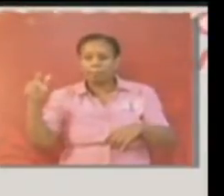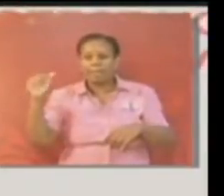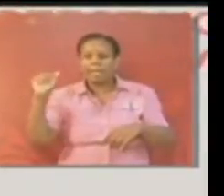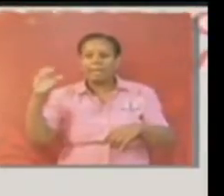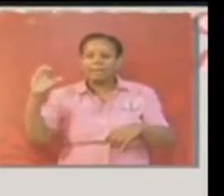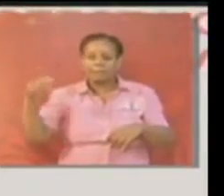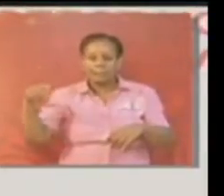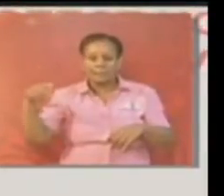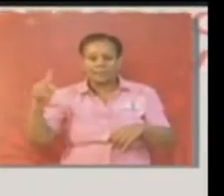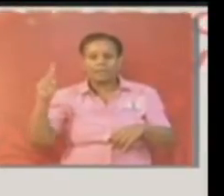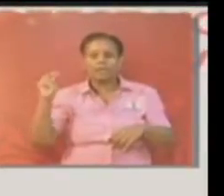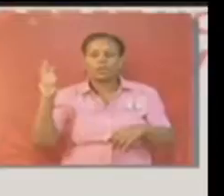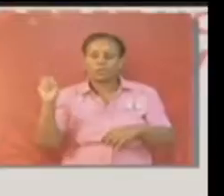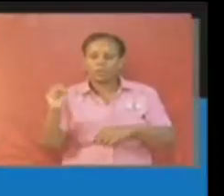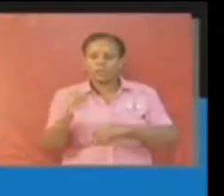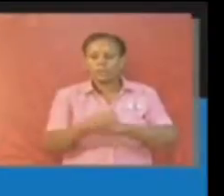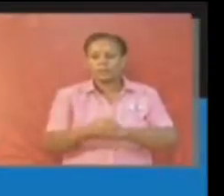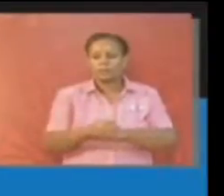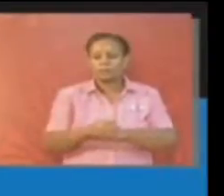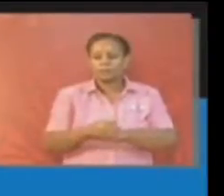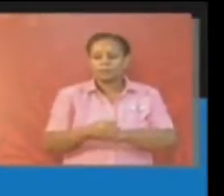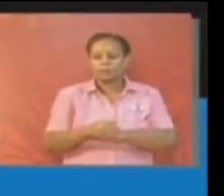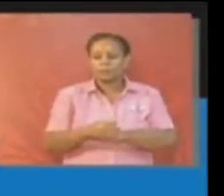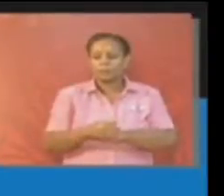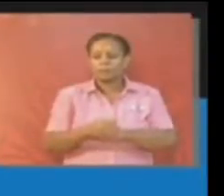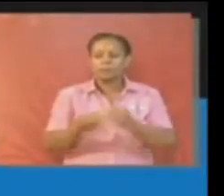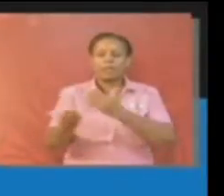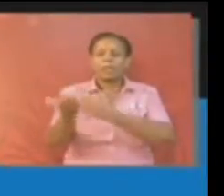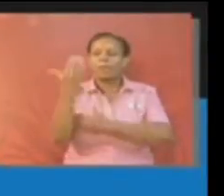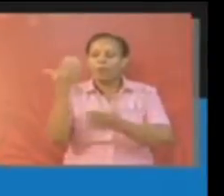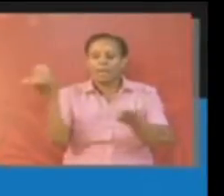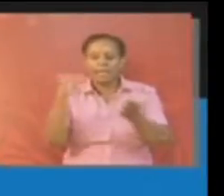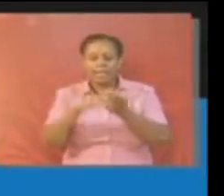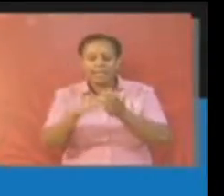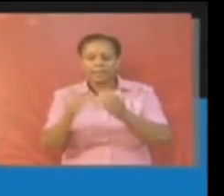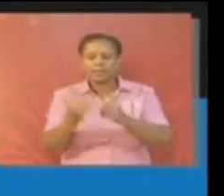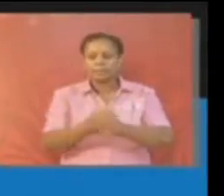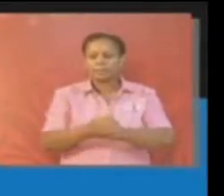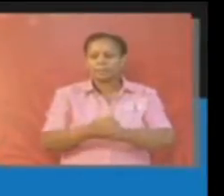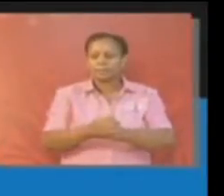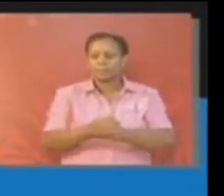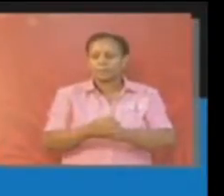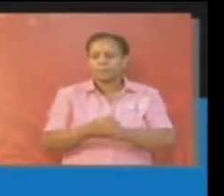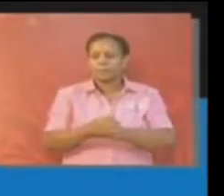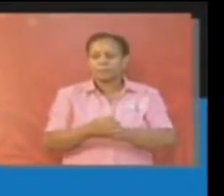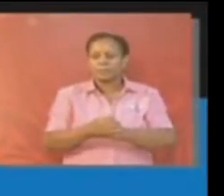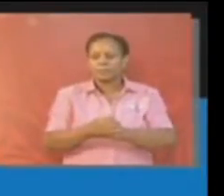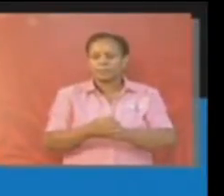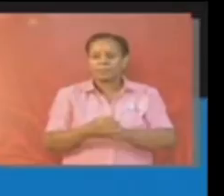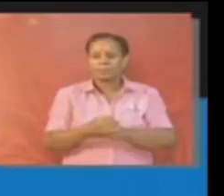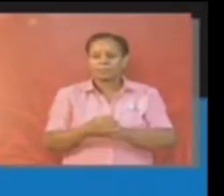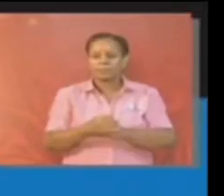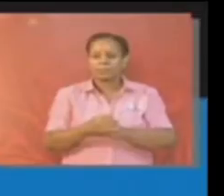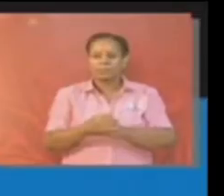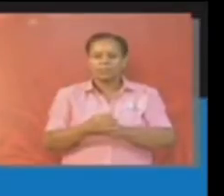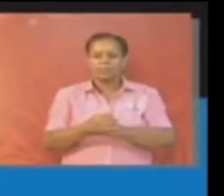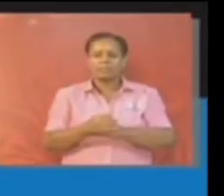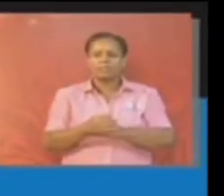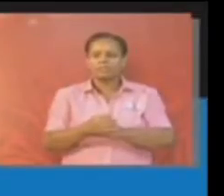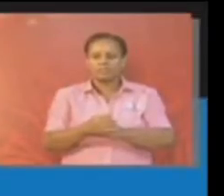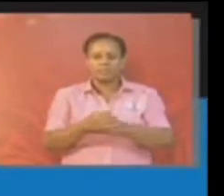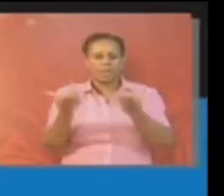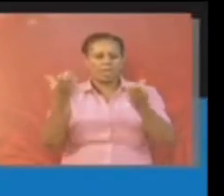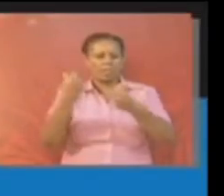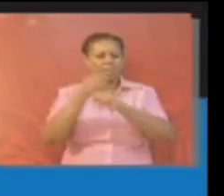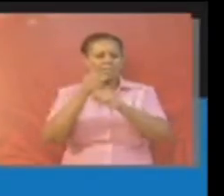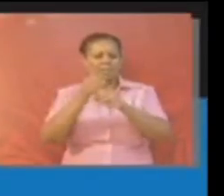Hi, morning again. Minister, just to clarify, the immunization policy, it is for